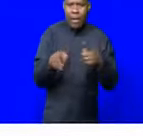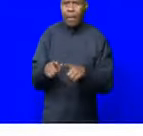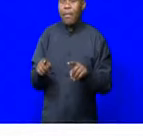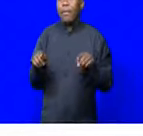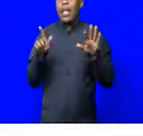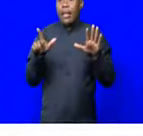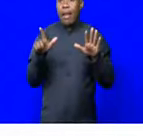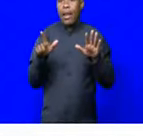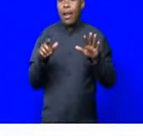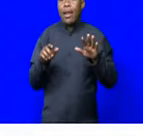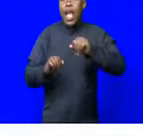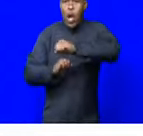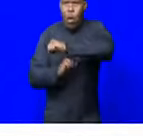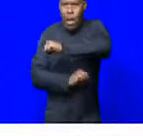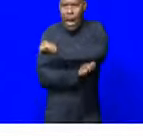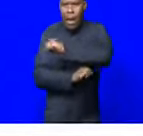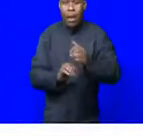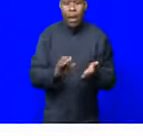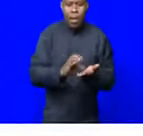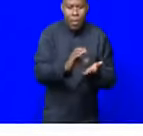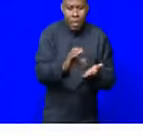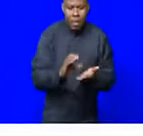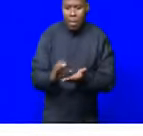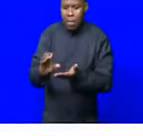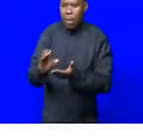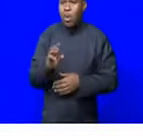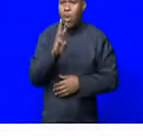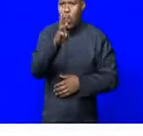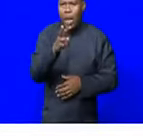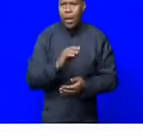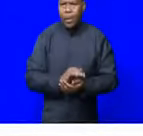today and donate to the organizations that we have